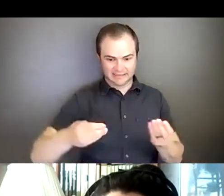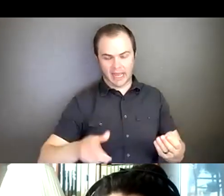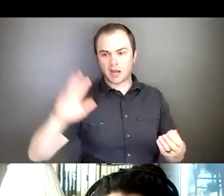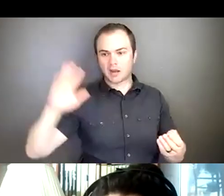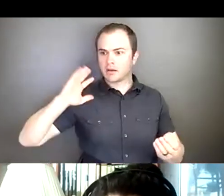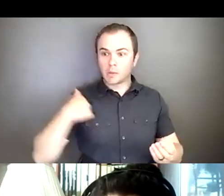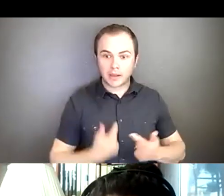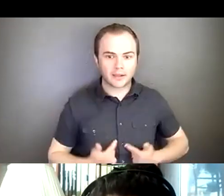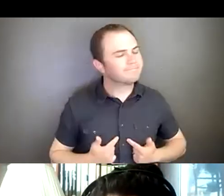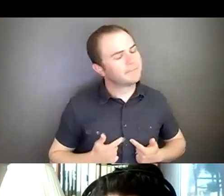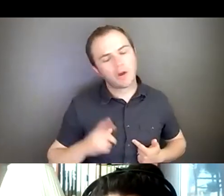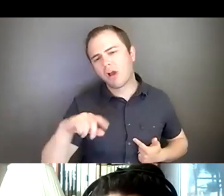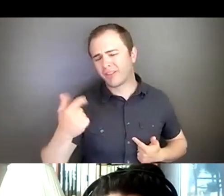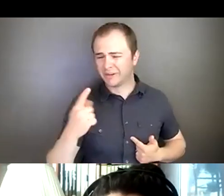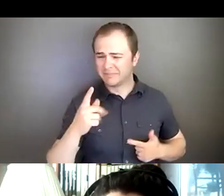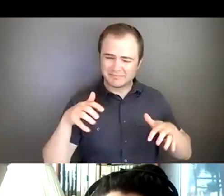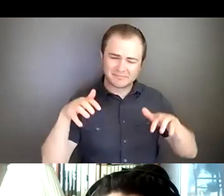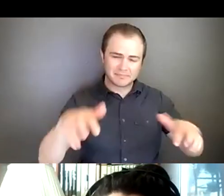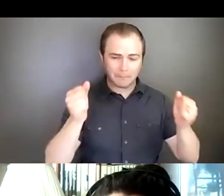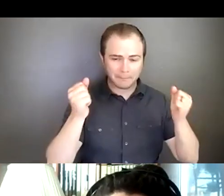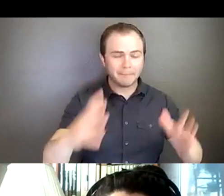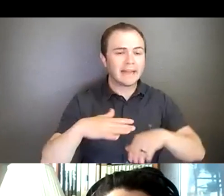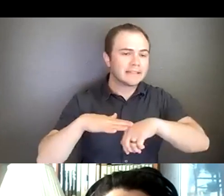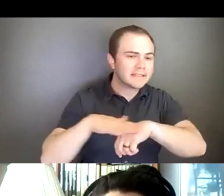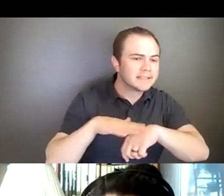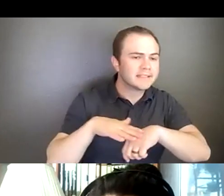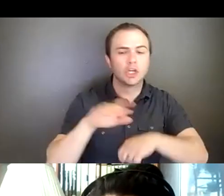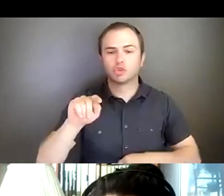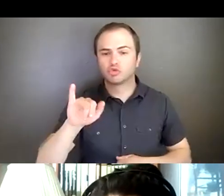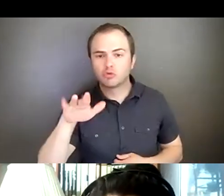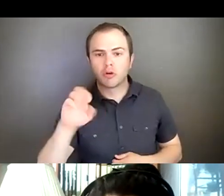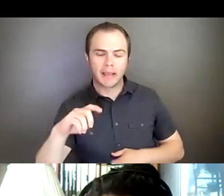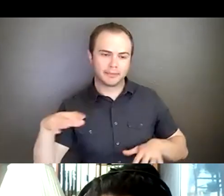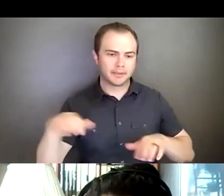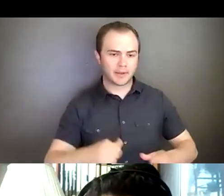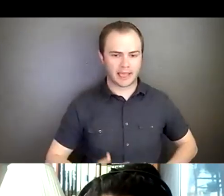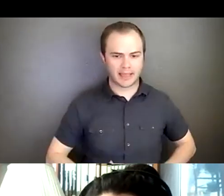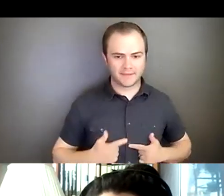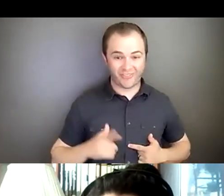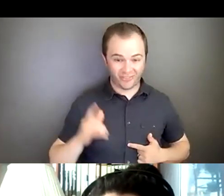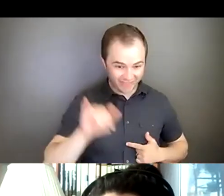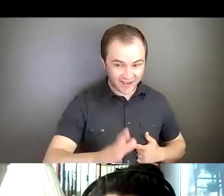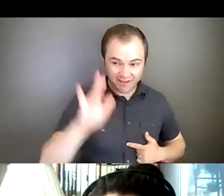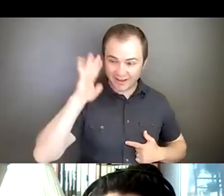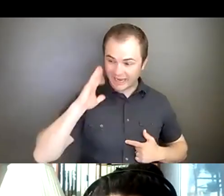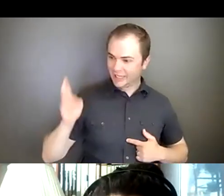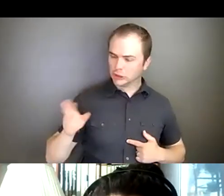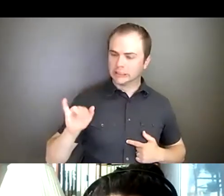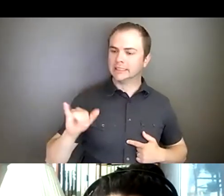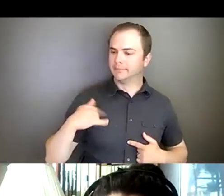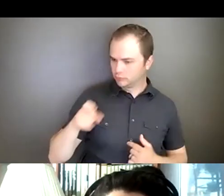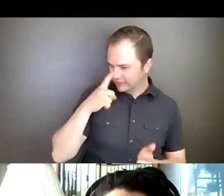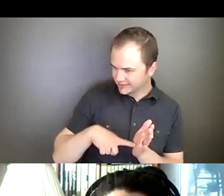by hundreds of Native tribes. This is a history that we must acknowledge since it affects our present and will continue to impact our